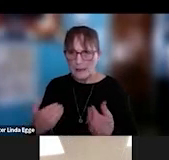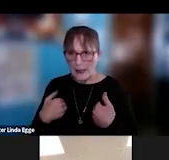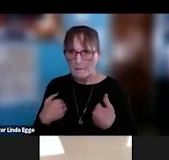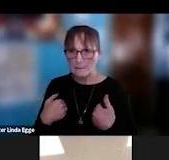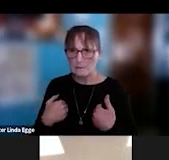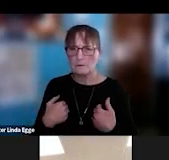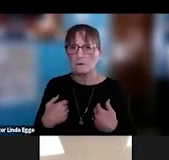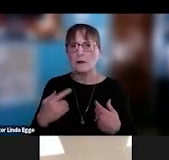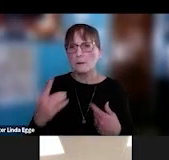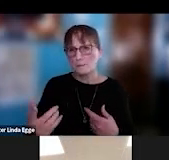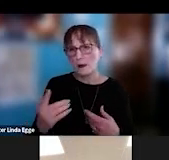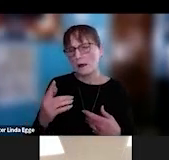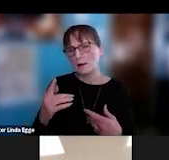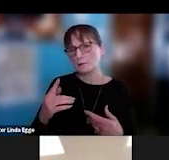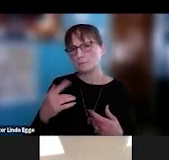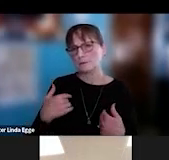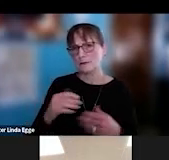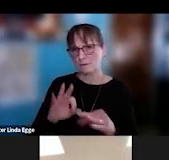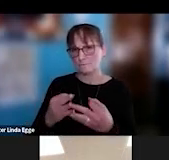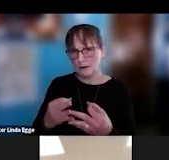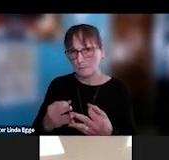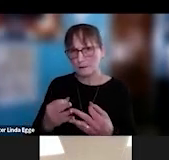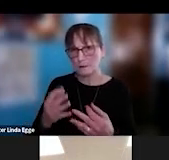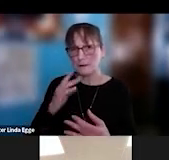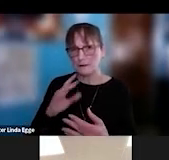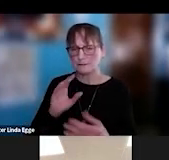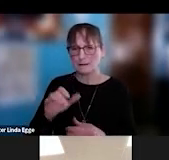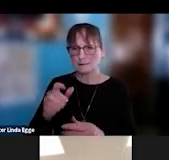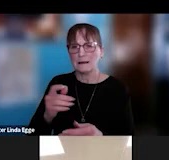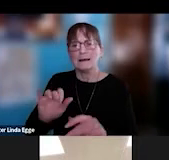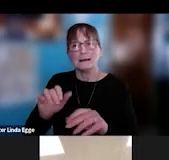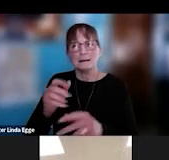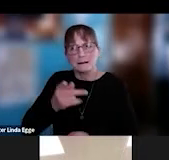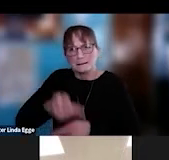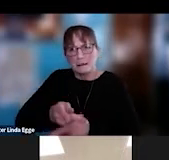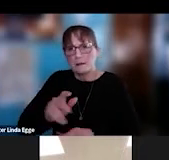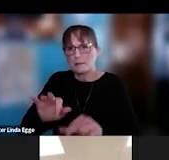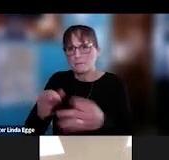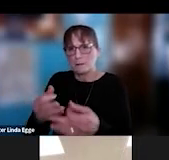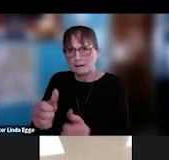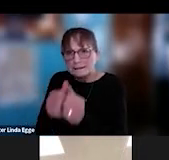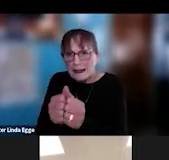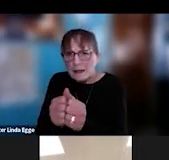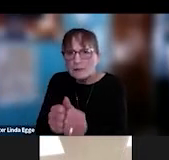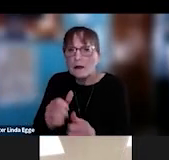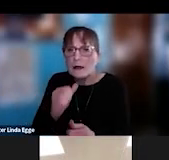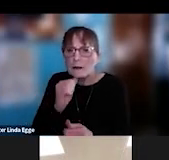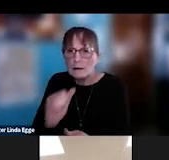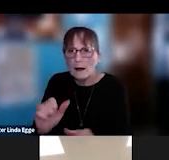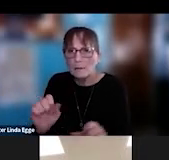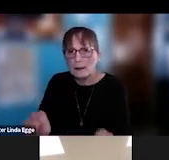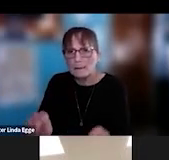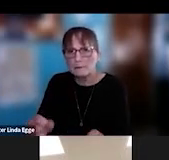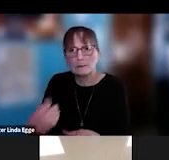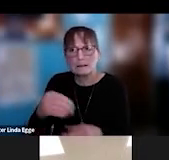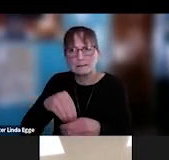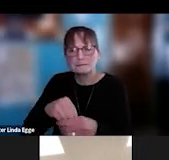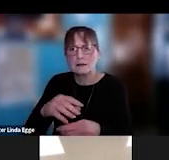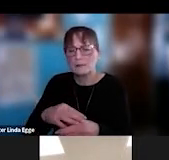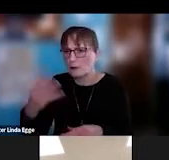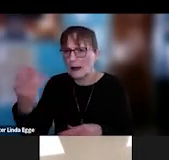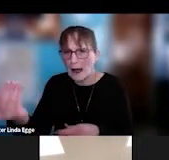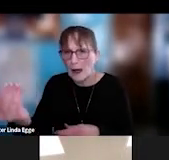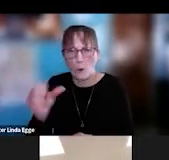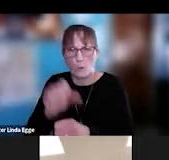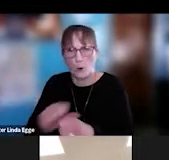by creating intact families, by maintaining intact families, by having people who are able to not be on the inside, who are out